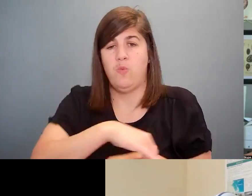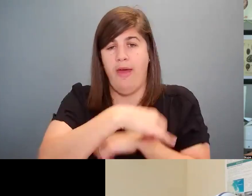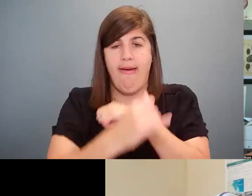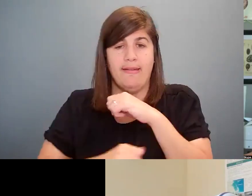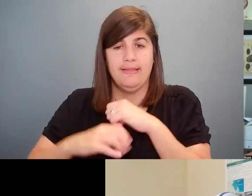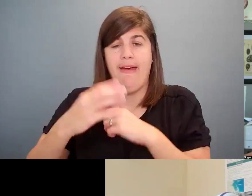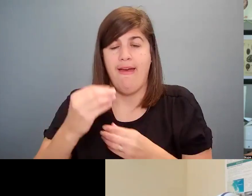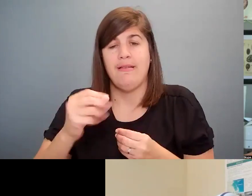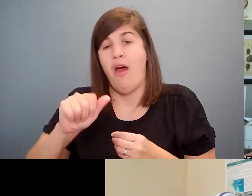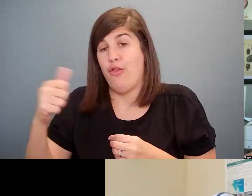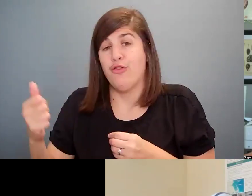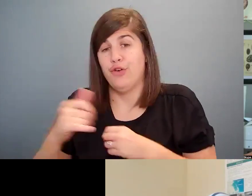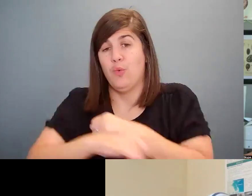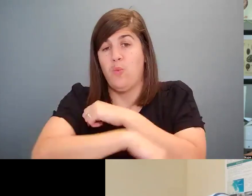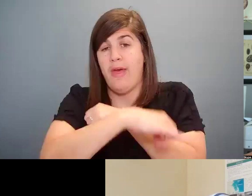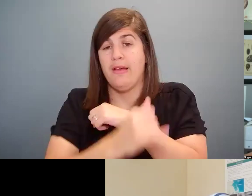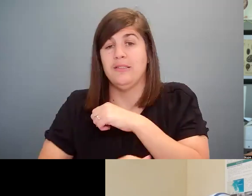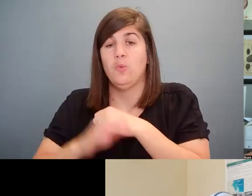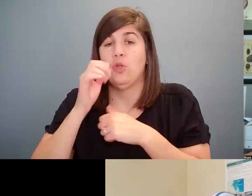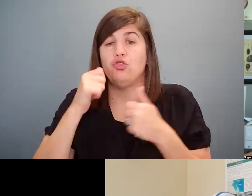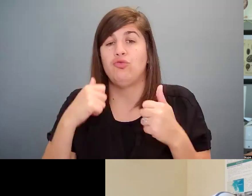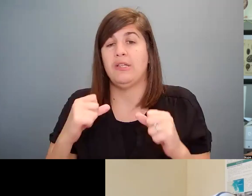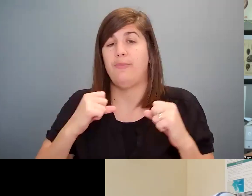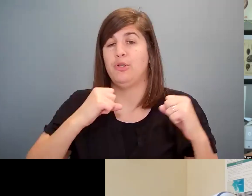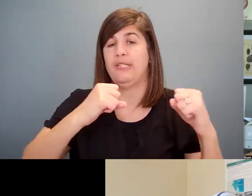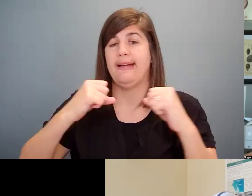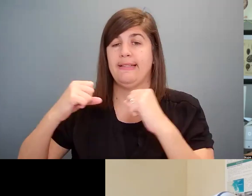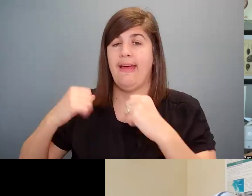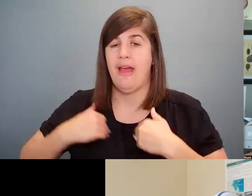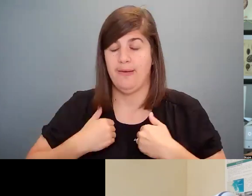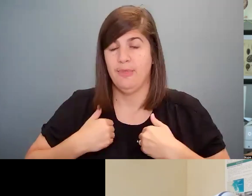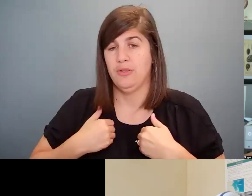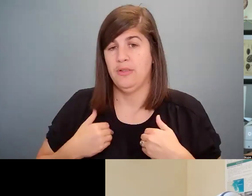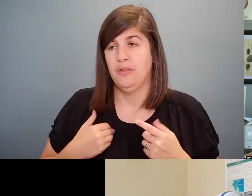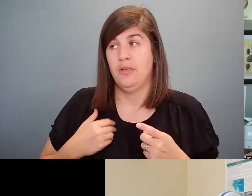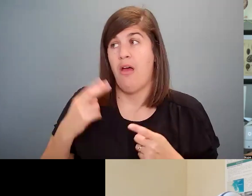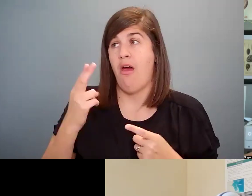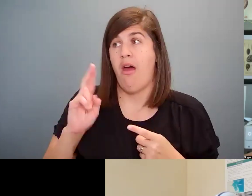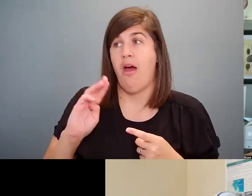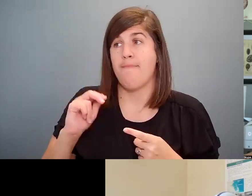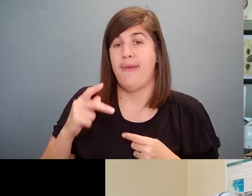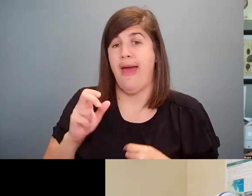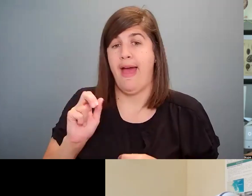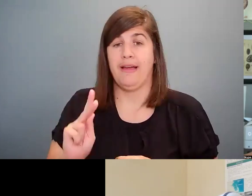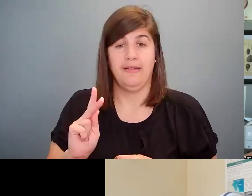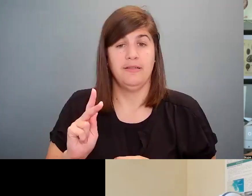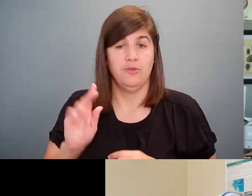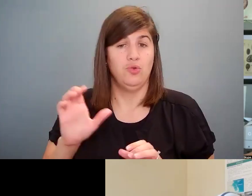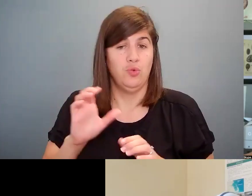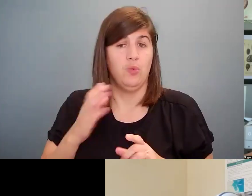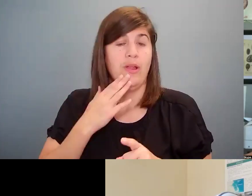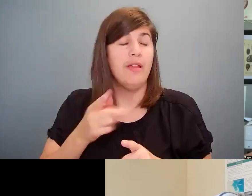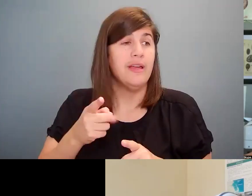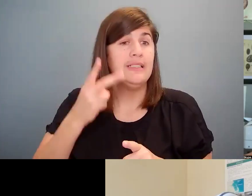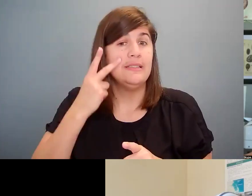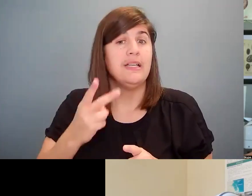often try to protect animals, and humpback whales tend to do this the most often. If they get wind of orcas or